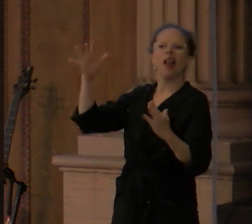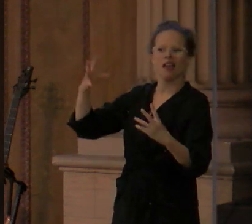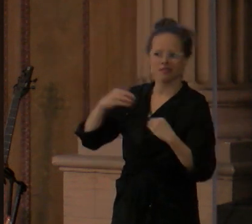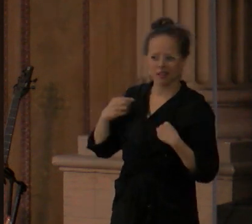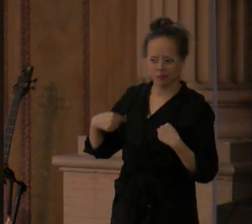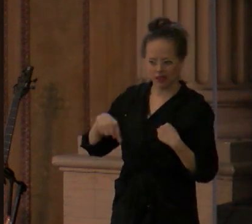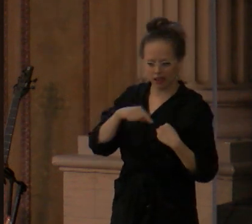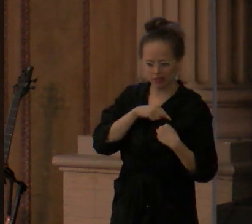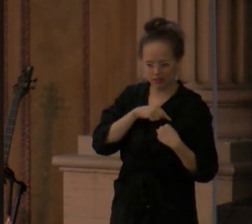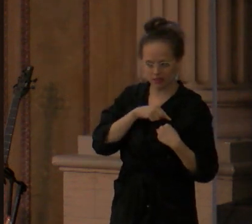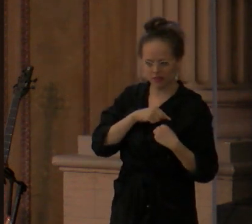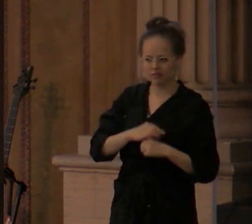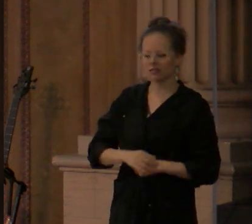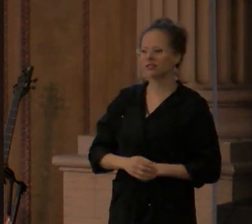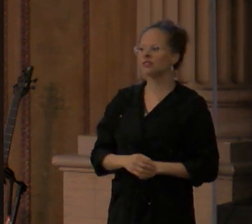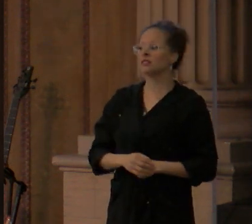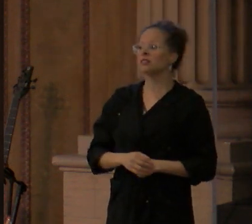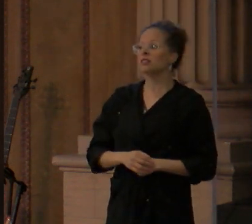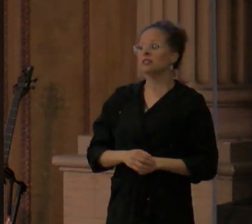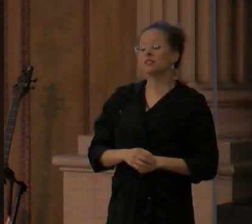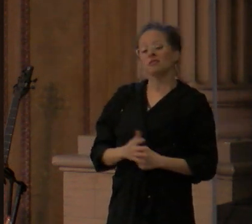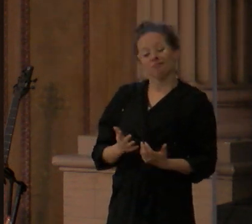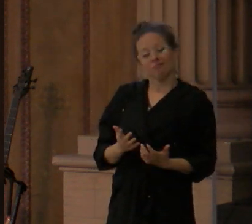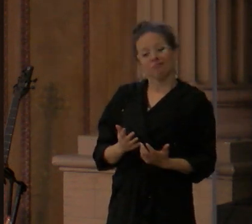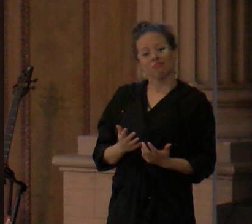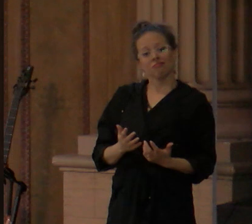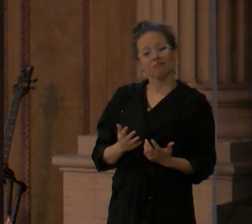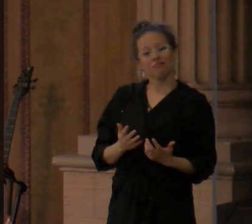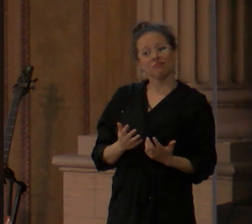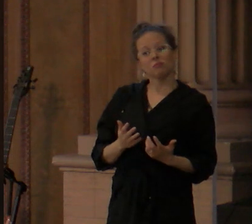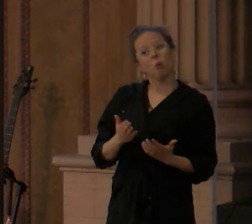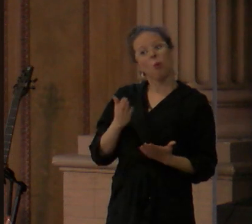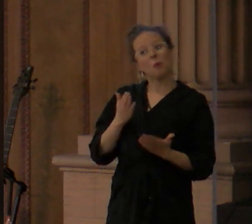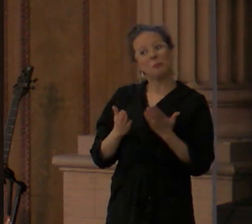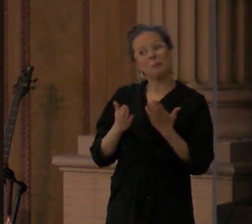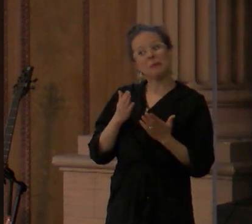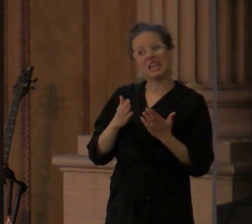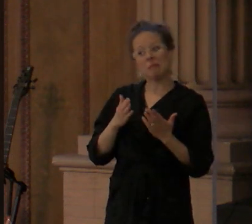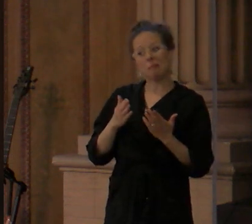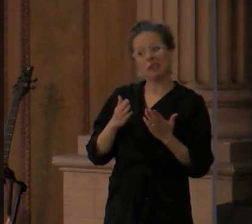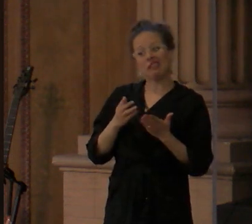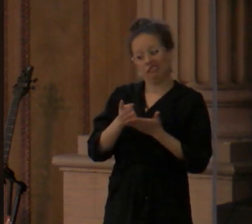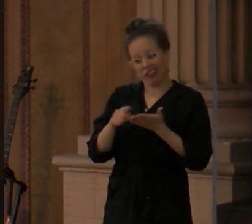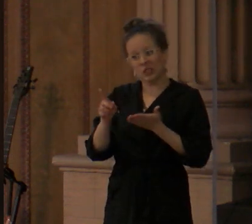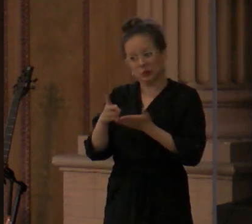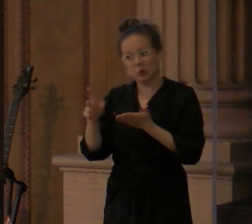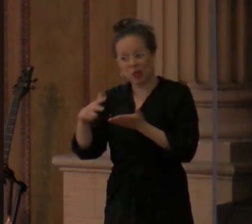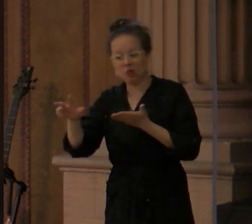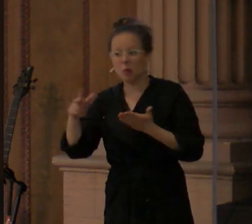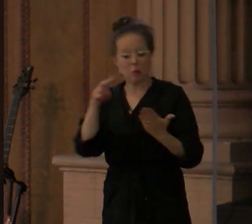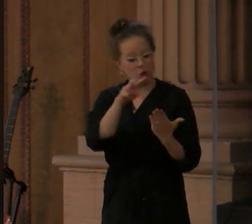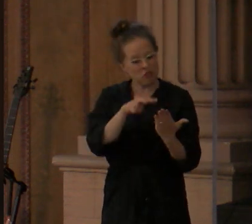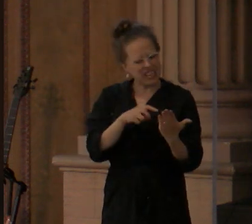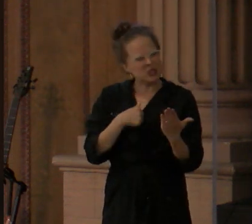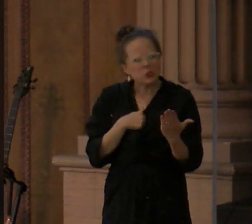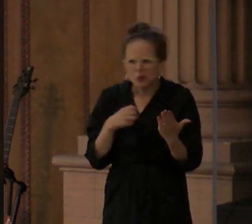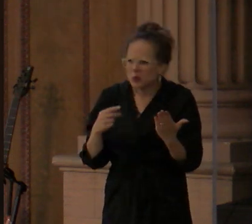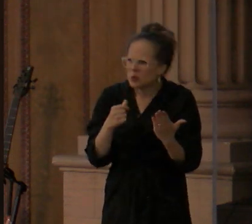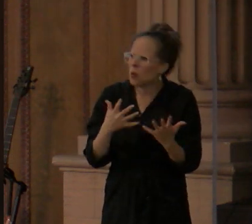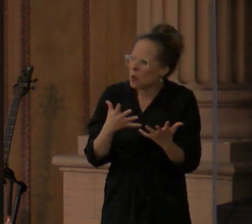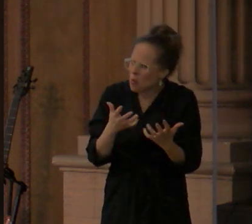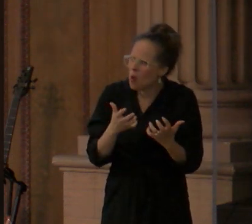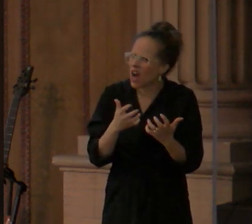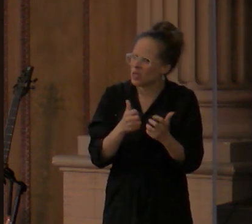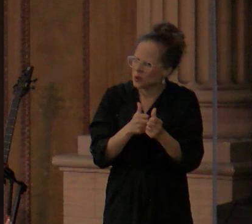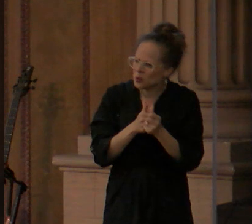as we want to bring out the ways that we want to strive to obey the Sermon on the Mount, we never, ever strive to obey to